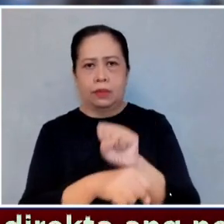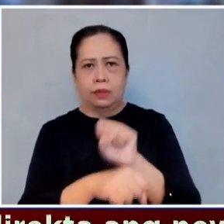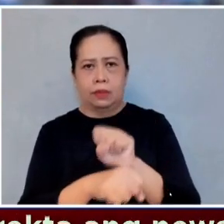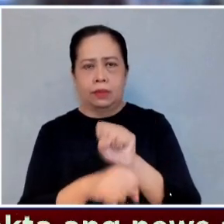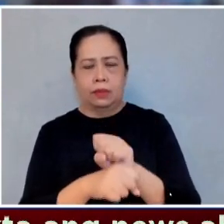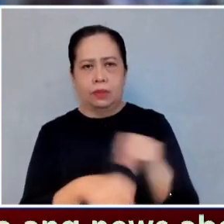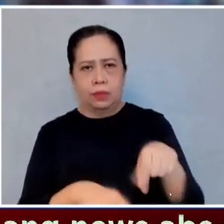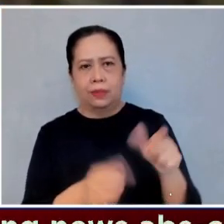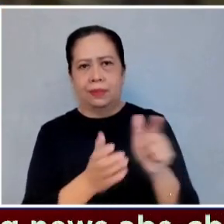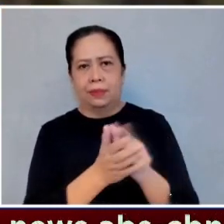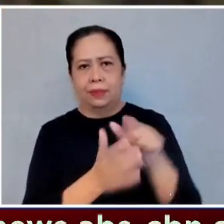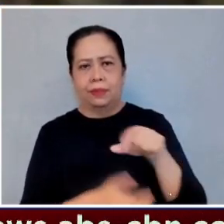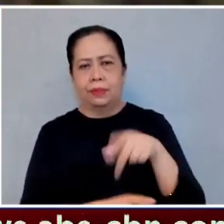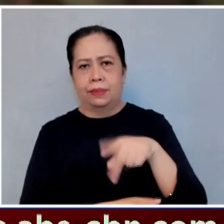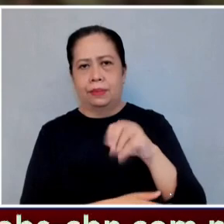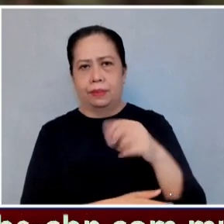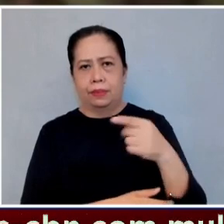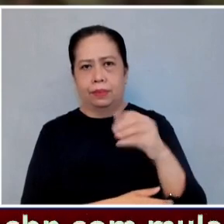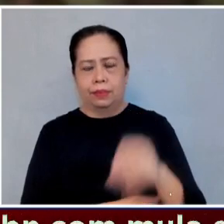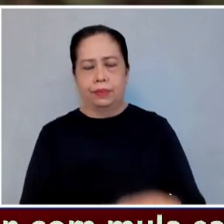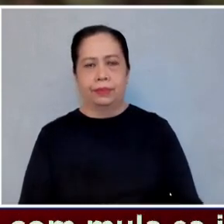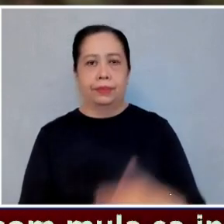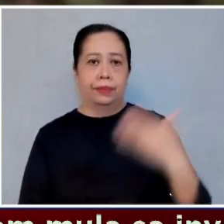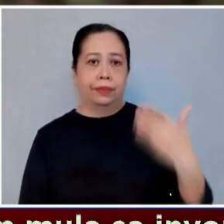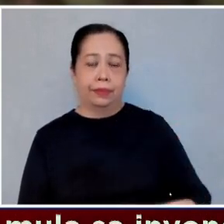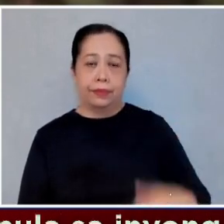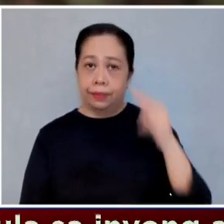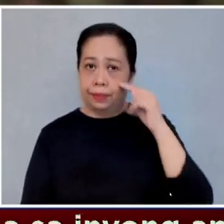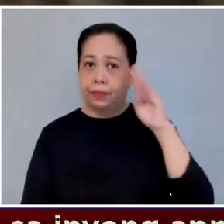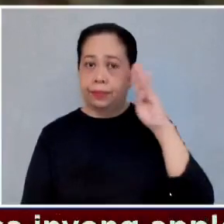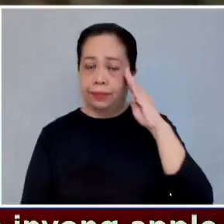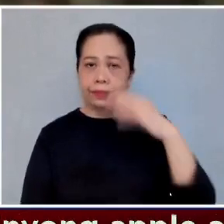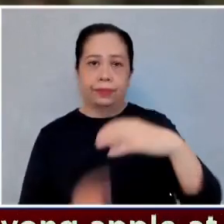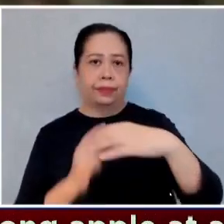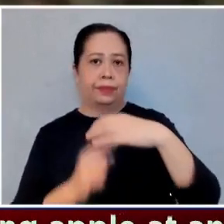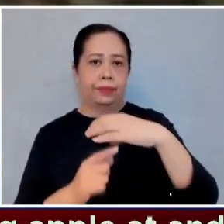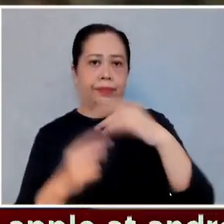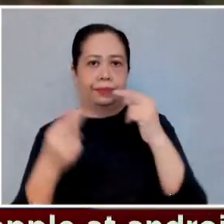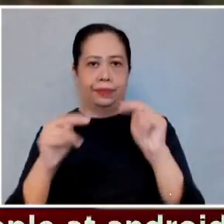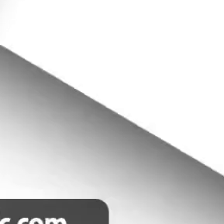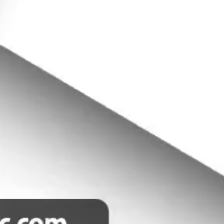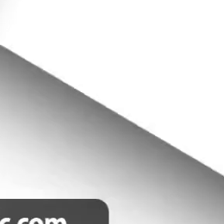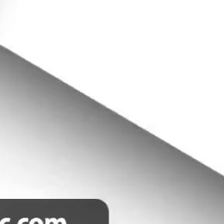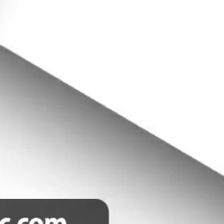ng mga illegal na pogo. Nico Bawa, ABS-CBN News.